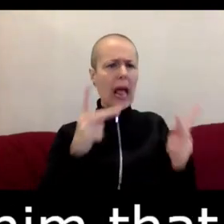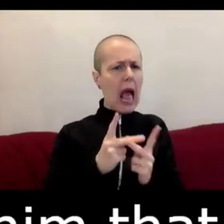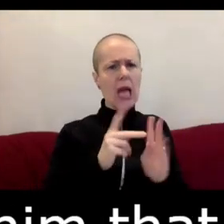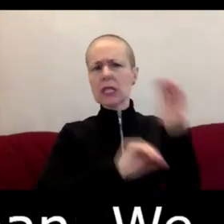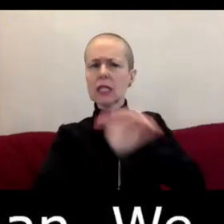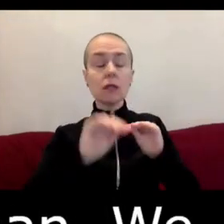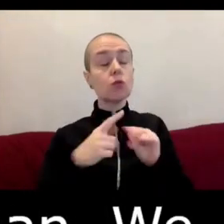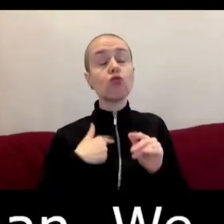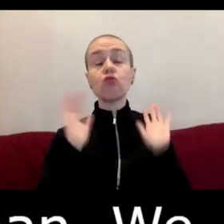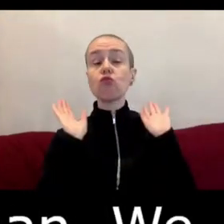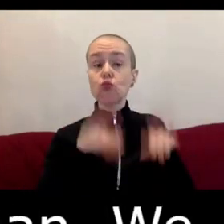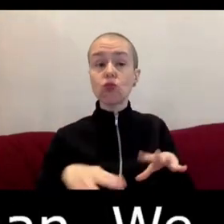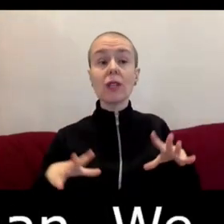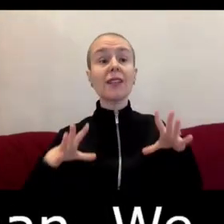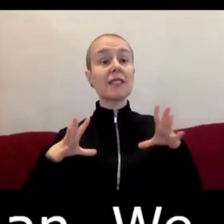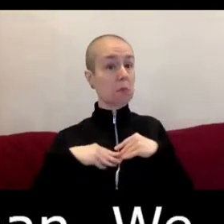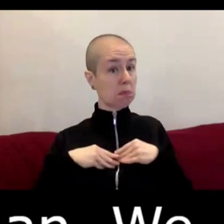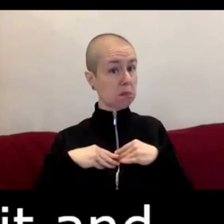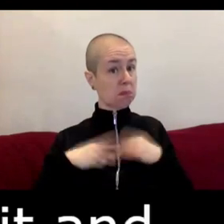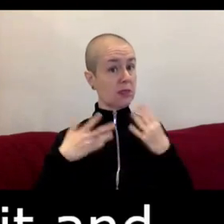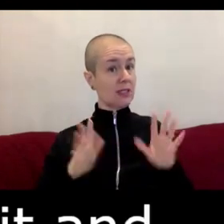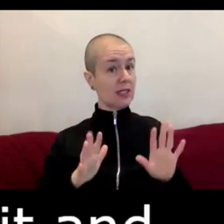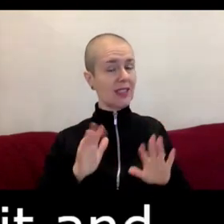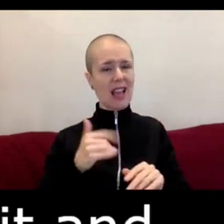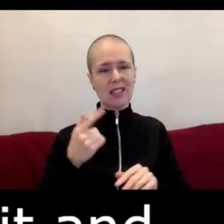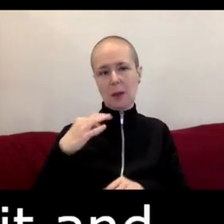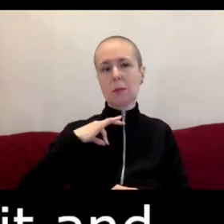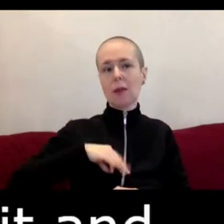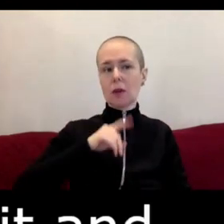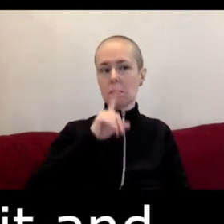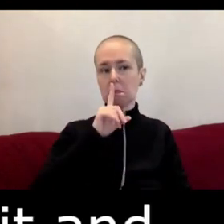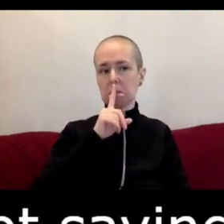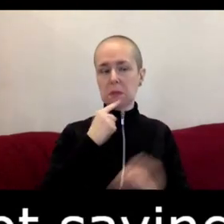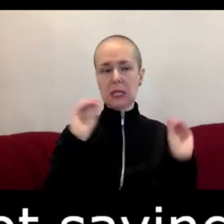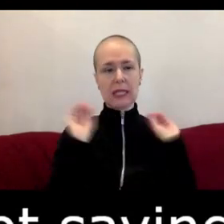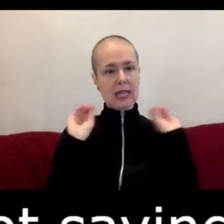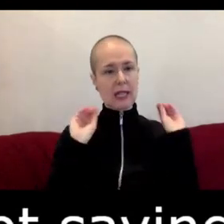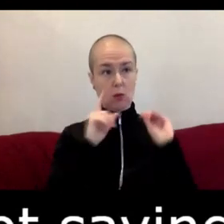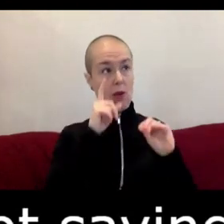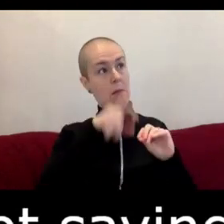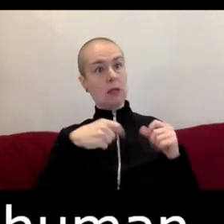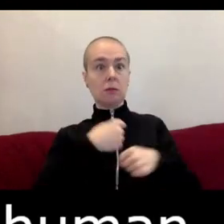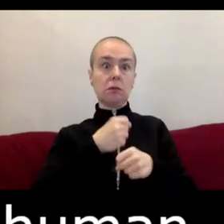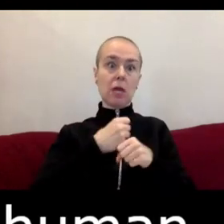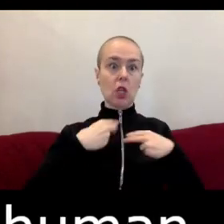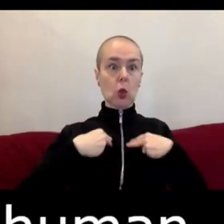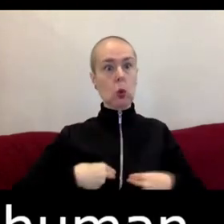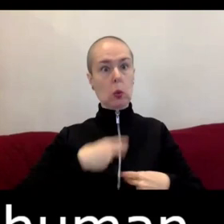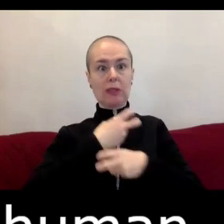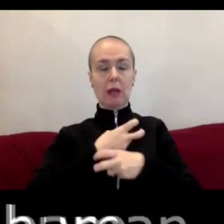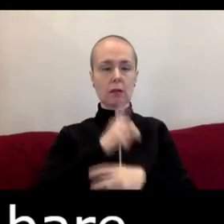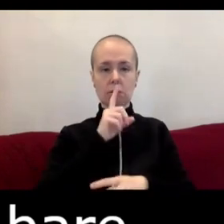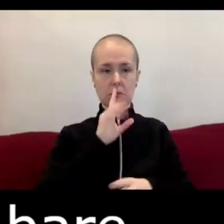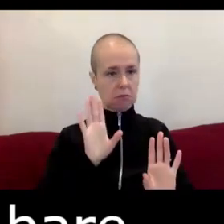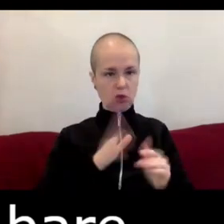go with it. And that's the benefit of us not saying that you have to make a human skeleton. This is just like bare bones, do